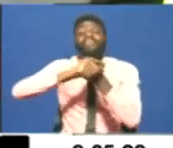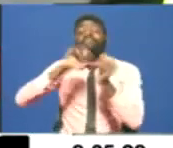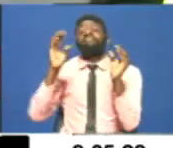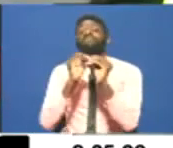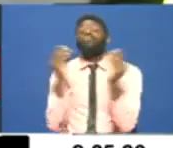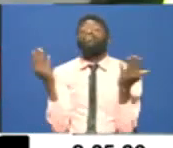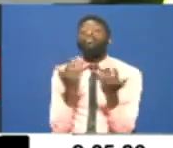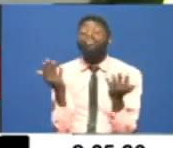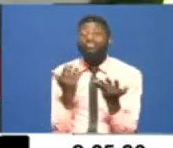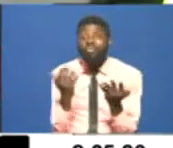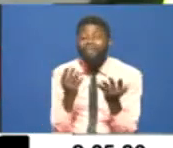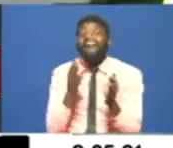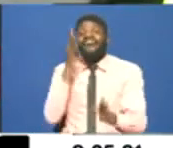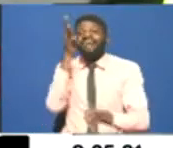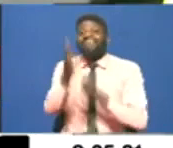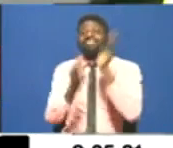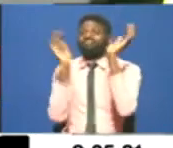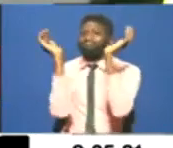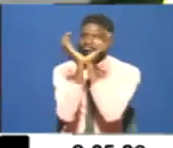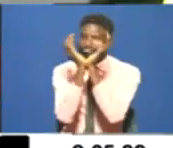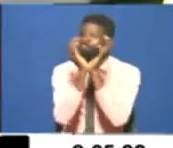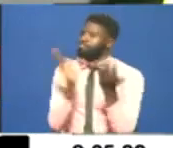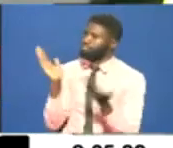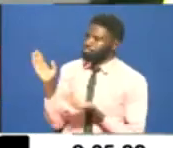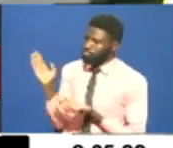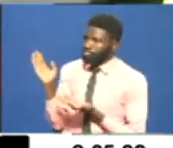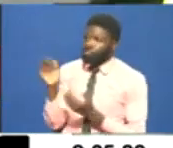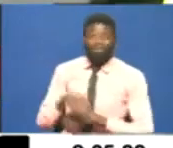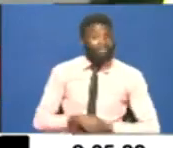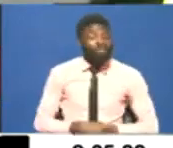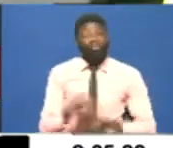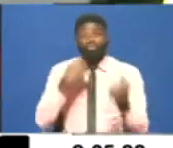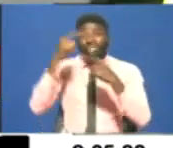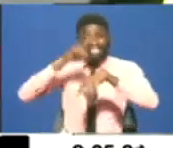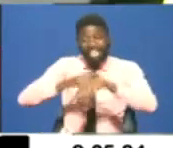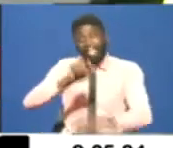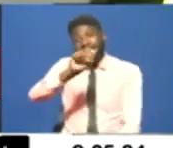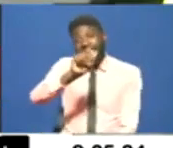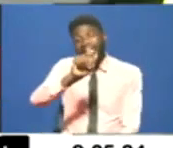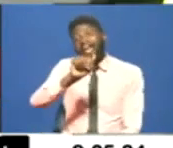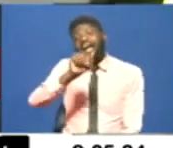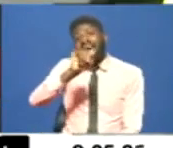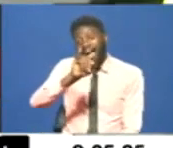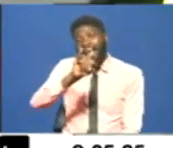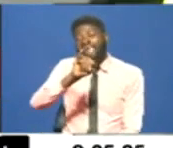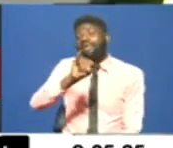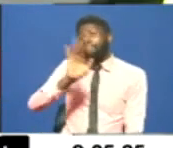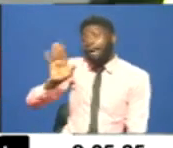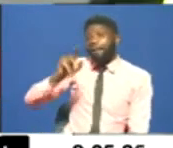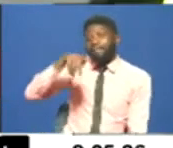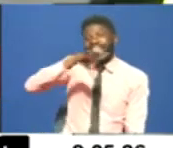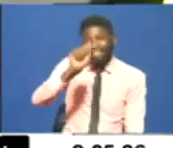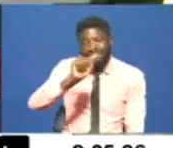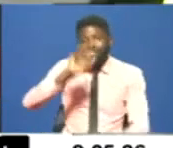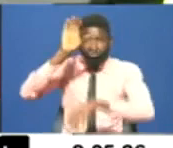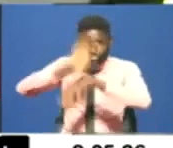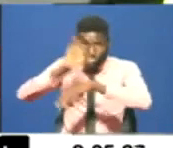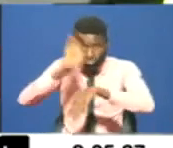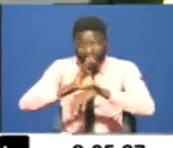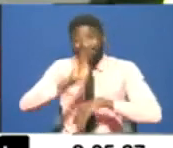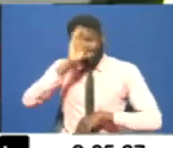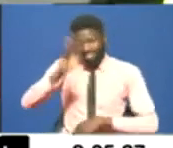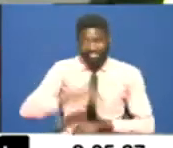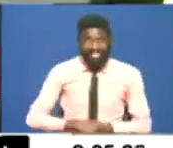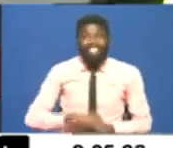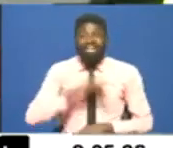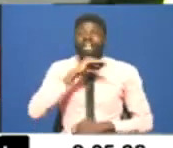International Stadium Kasarani. Speaking at the AIPCA Njiru Church on Sunday, Raila said he has been going round